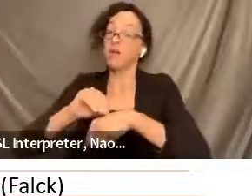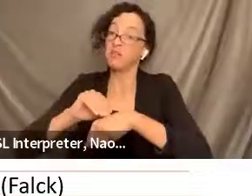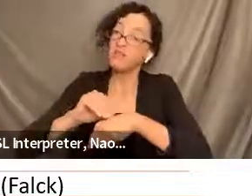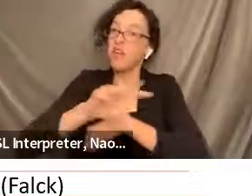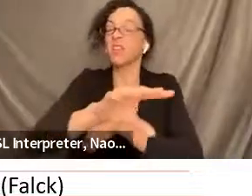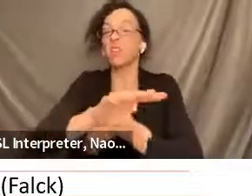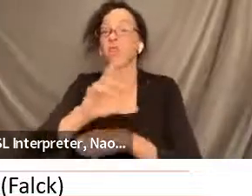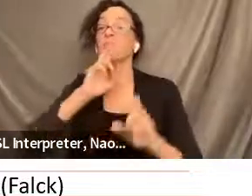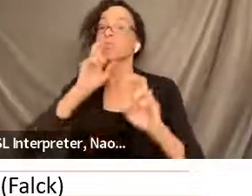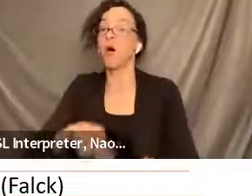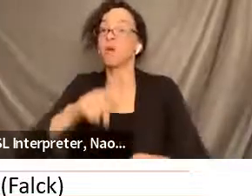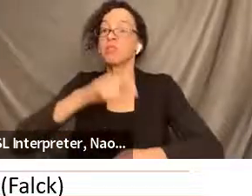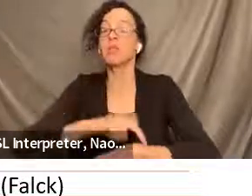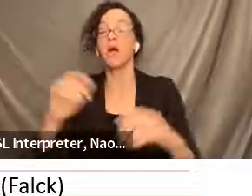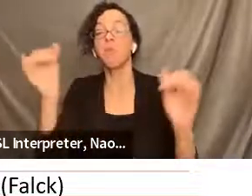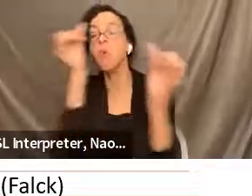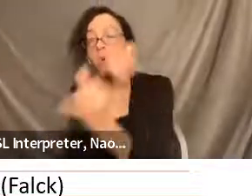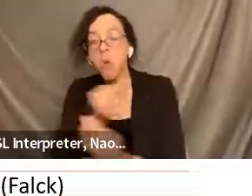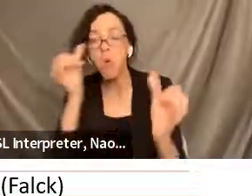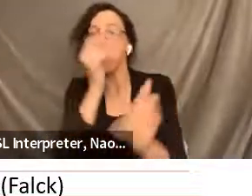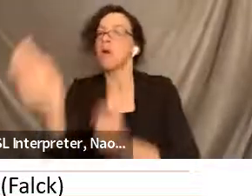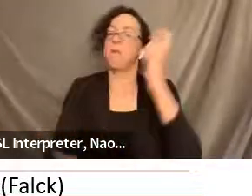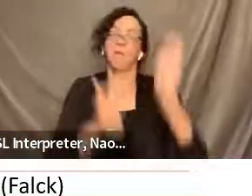times dramatically.